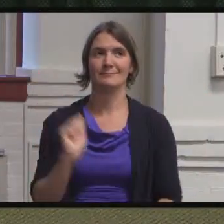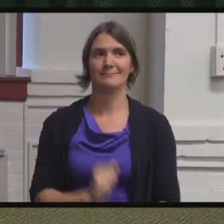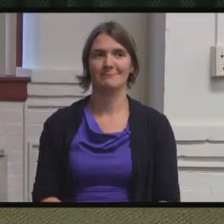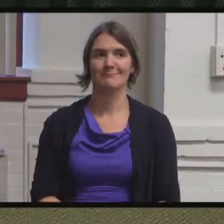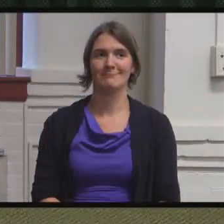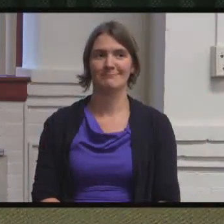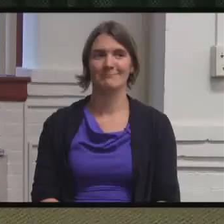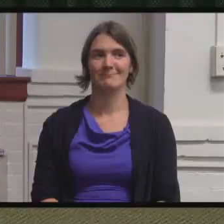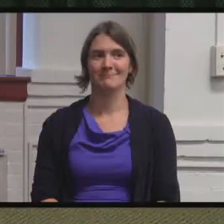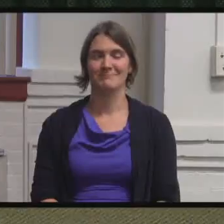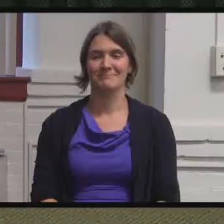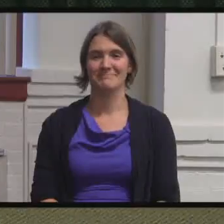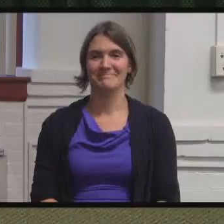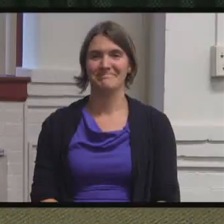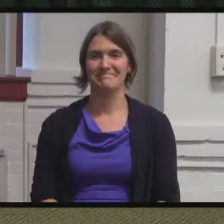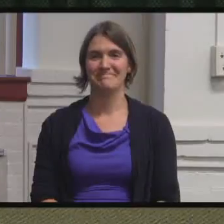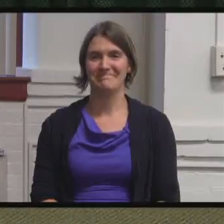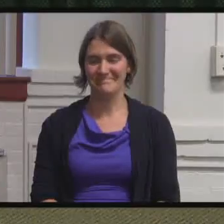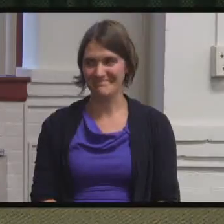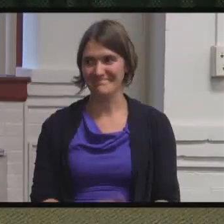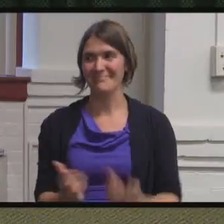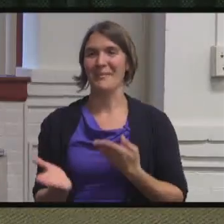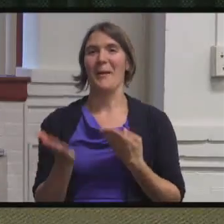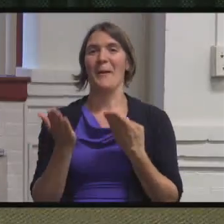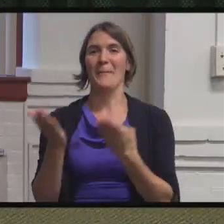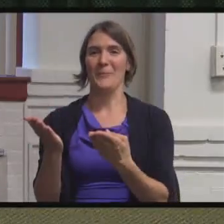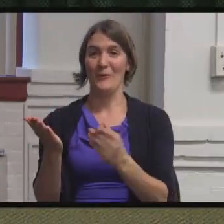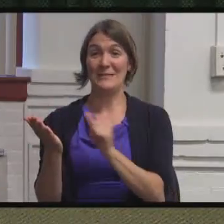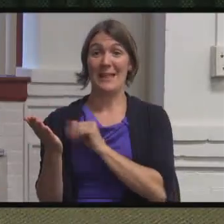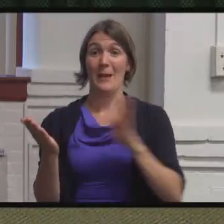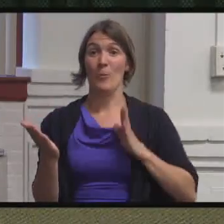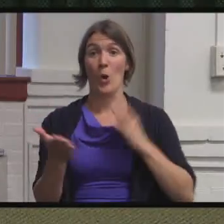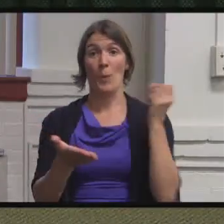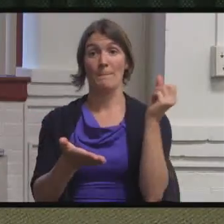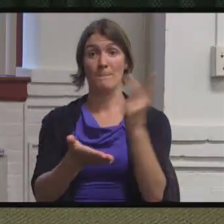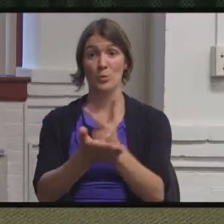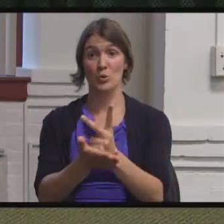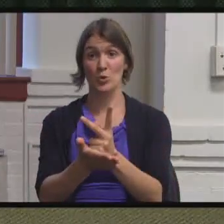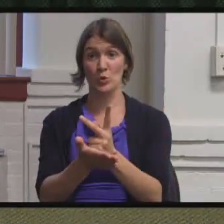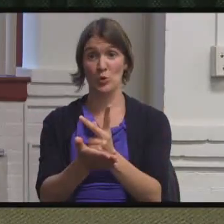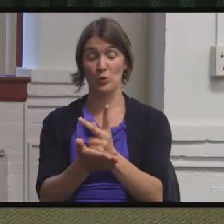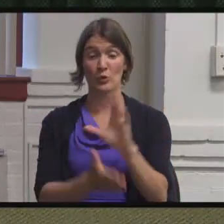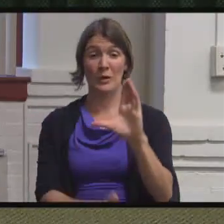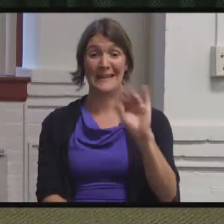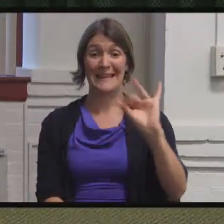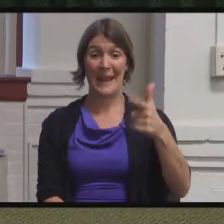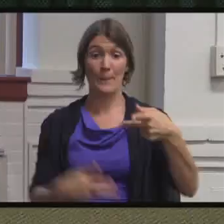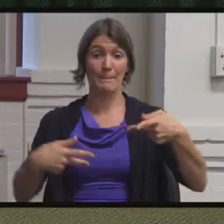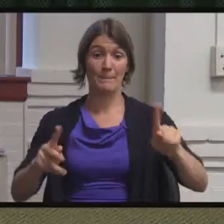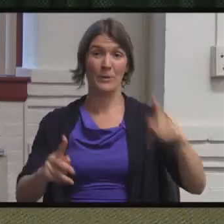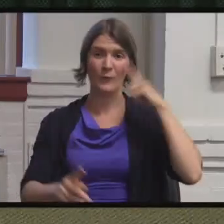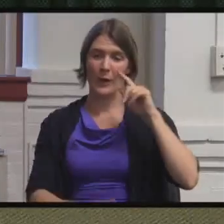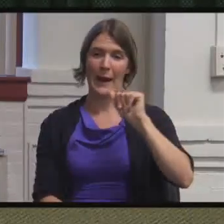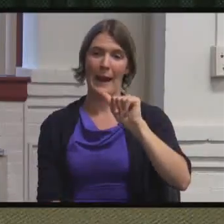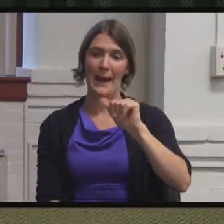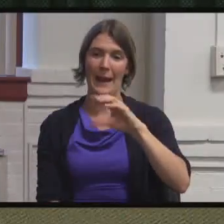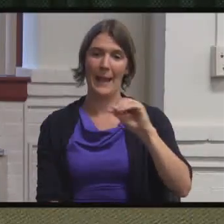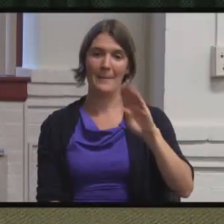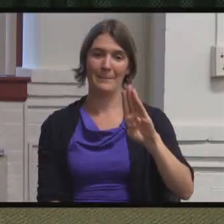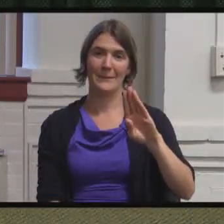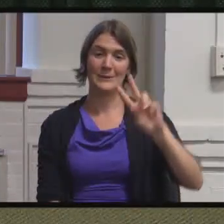approve. I move that the select board approve the catering permit for AMB Squared